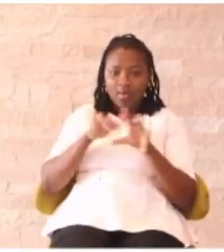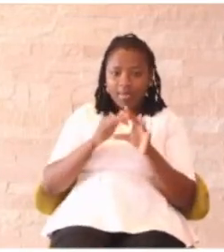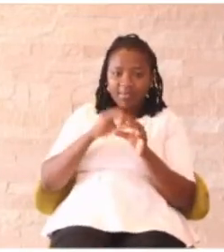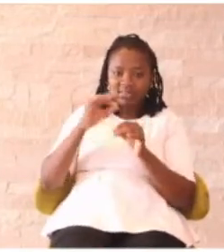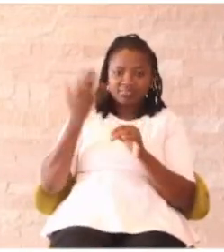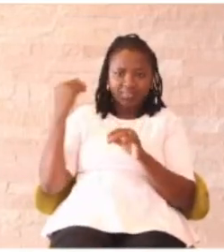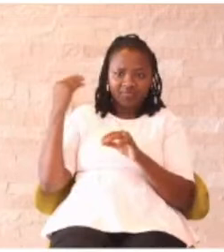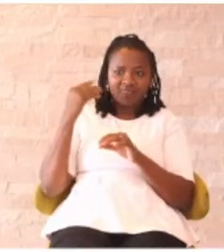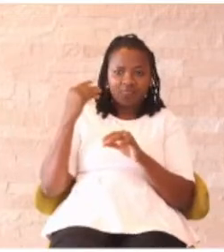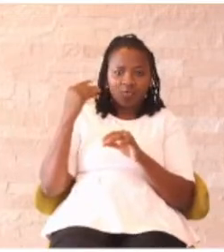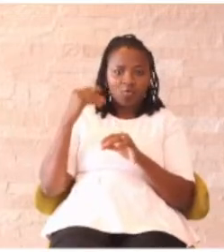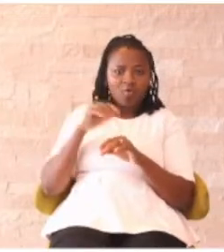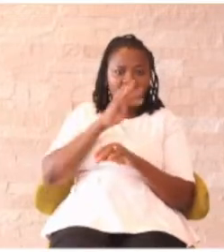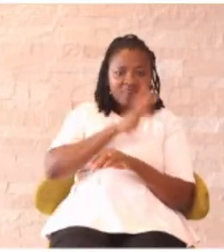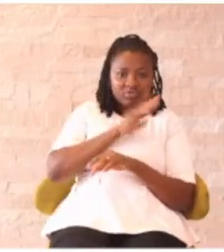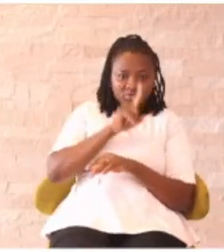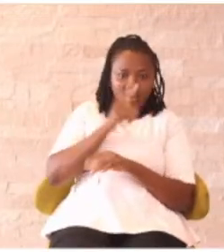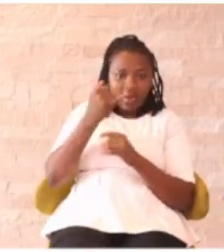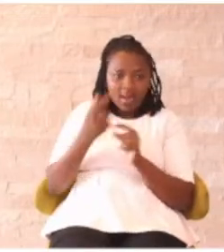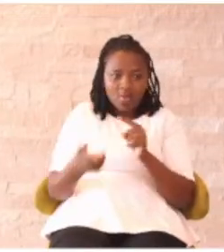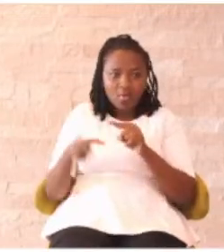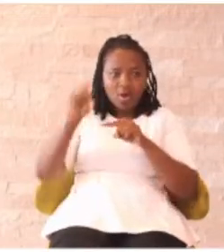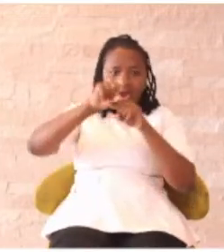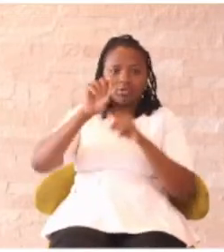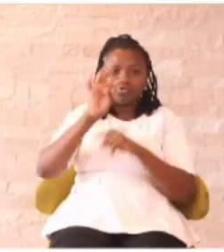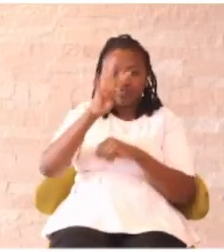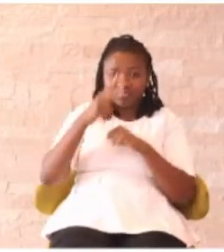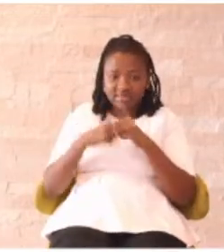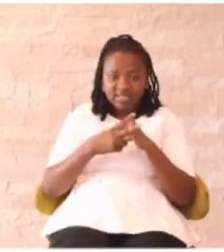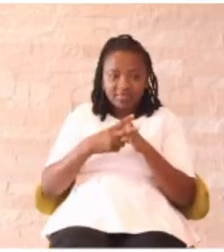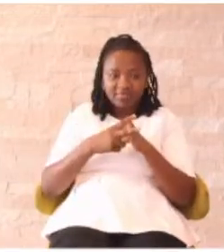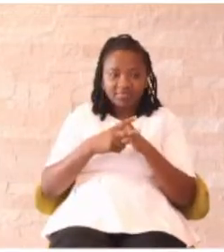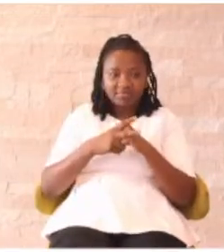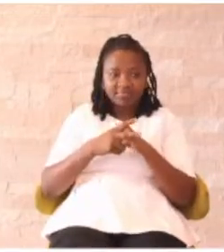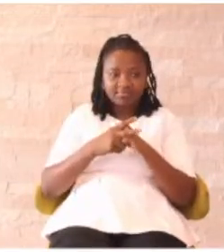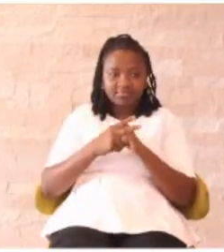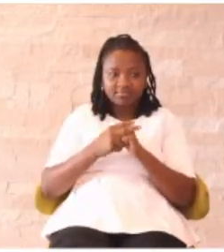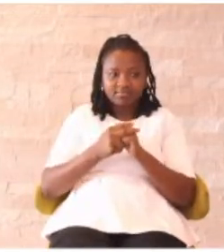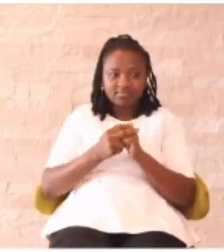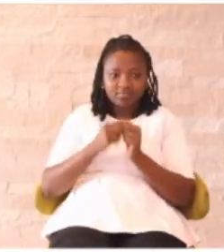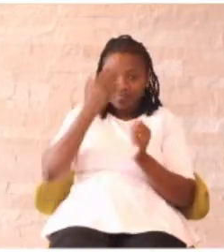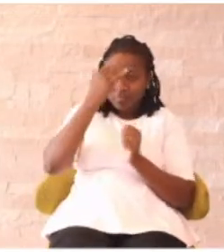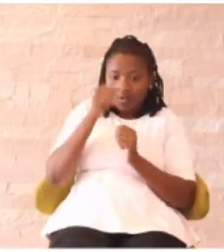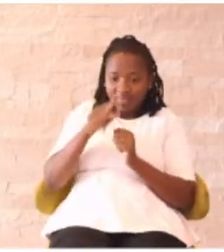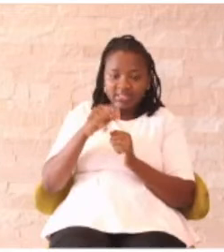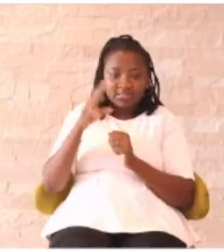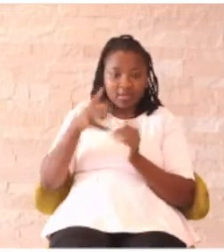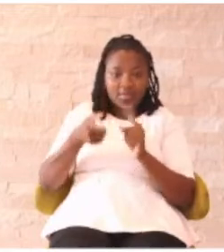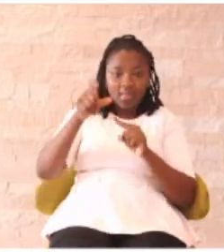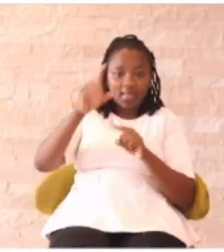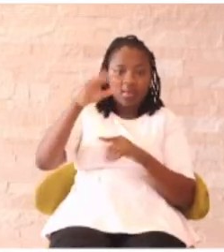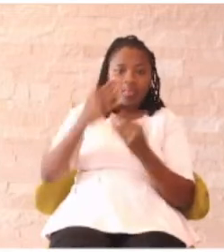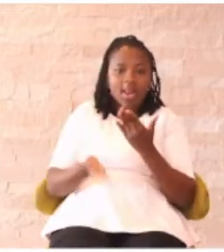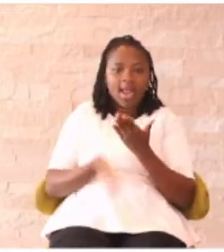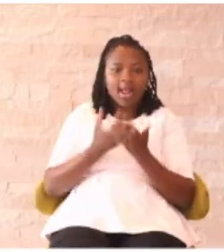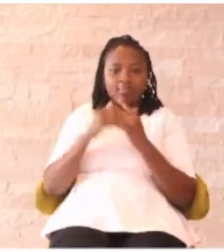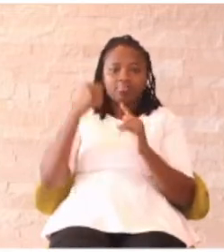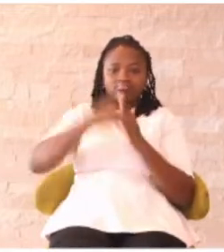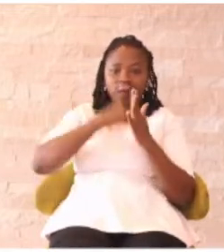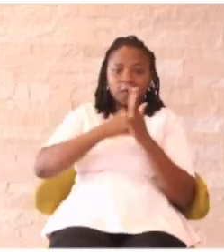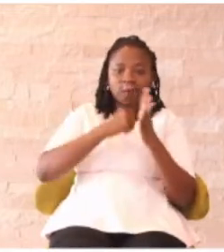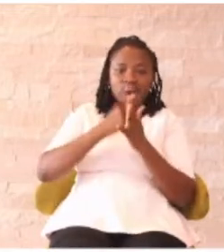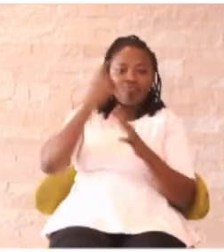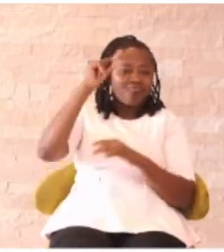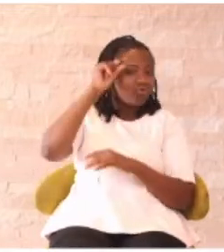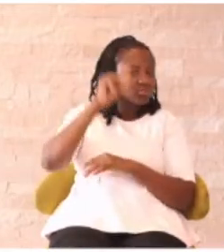41 to 47, and this is because this is set to enhance the advocacy for gender equality in the implementation